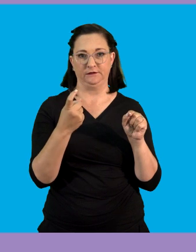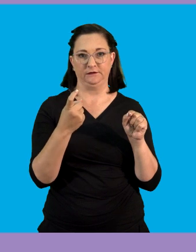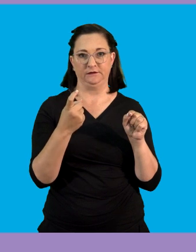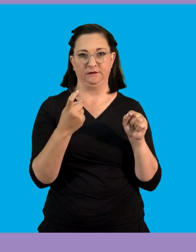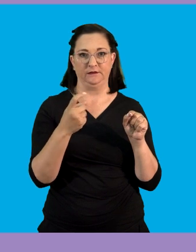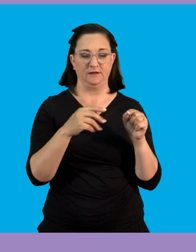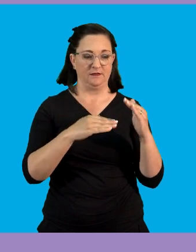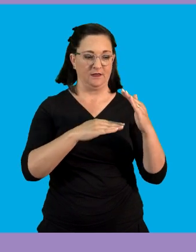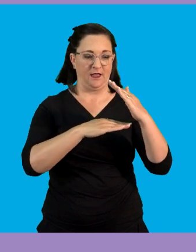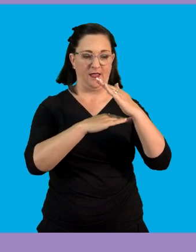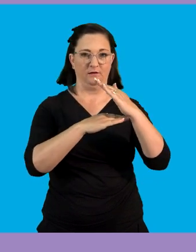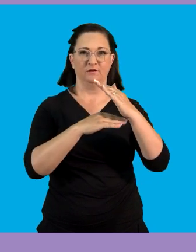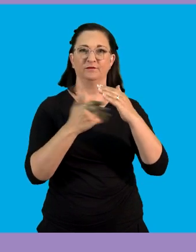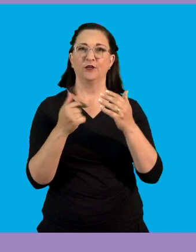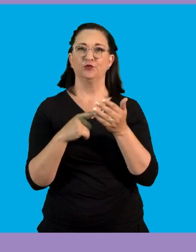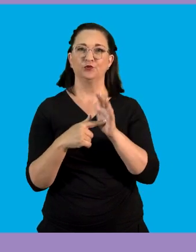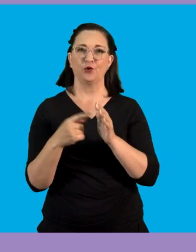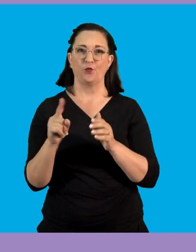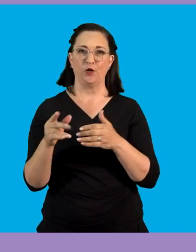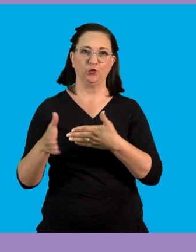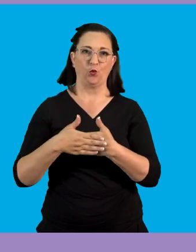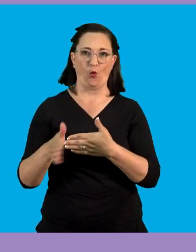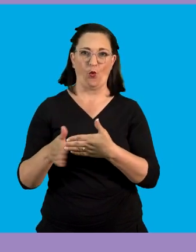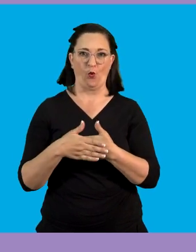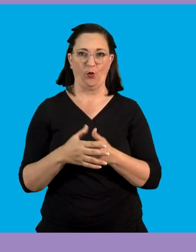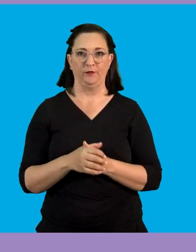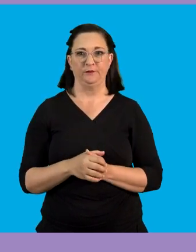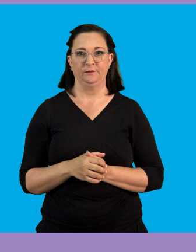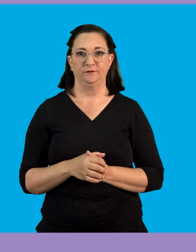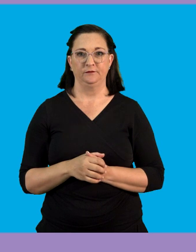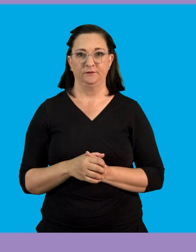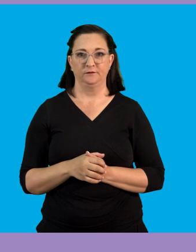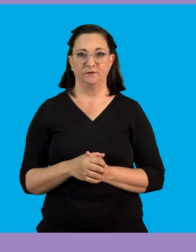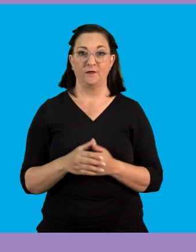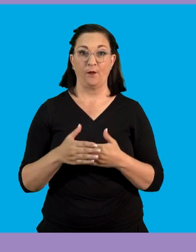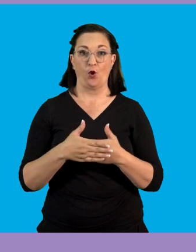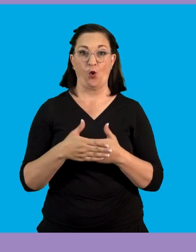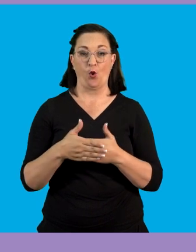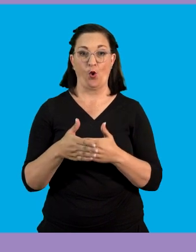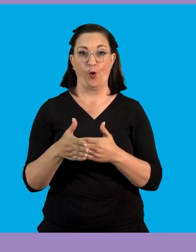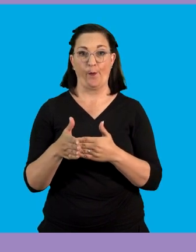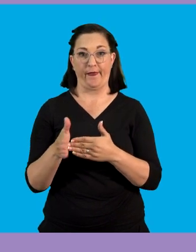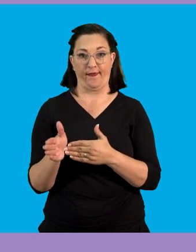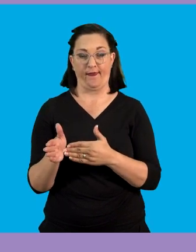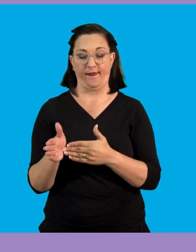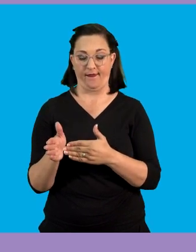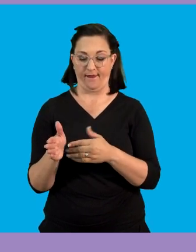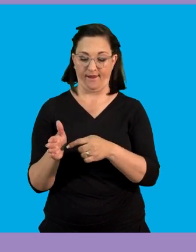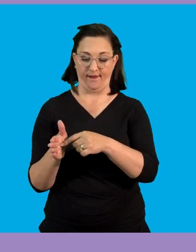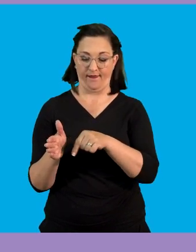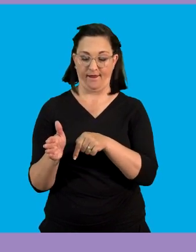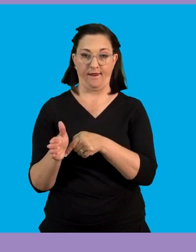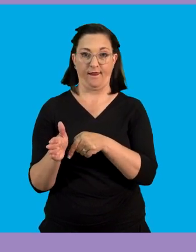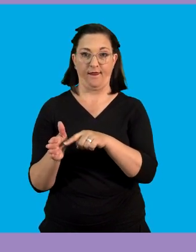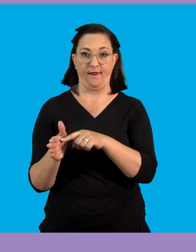form an angle. But then I've used the door as an example so that you would be able to see that the door is open at a